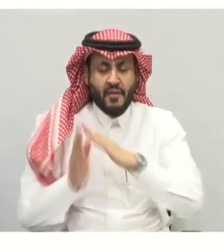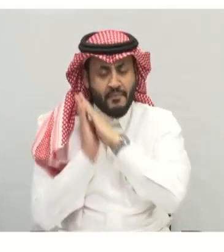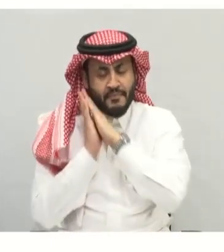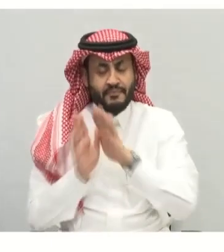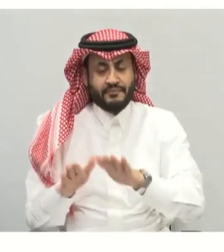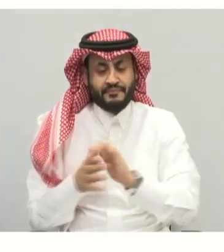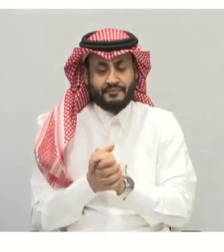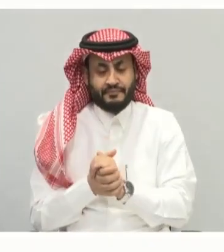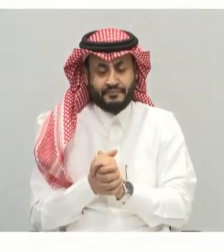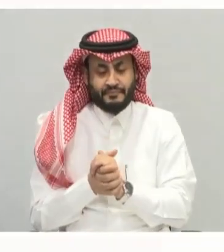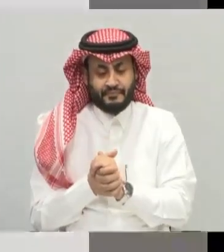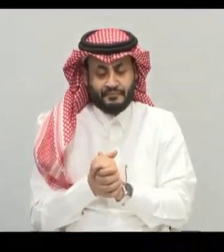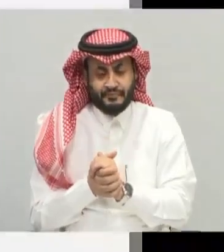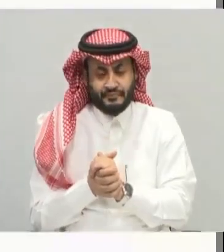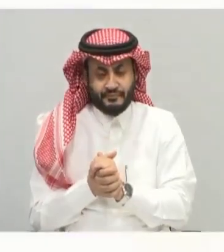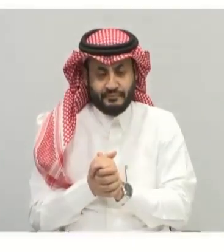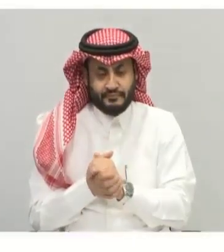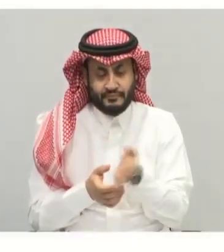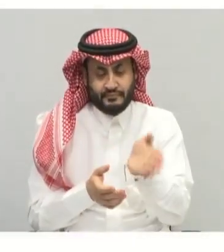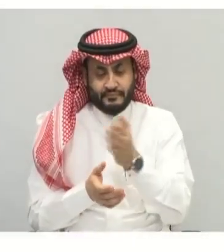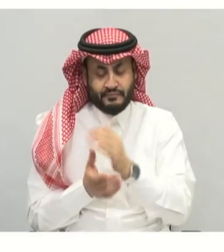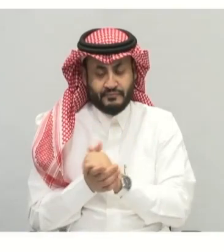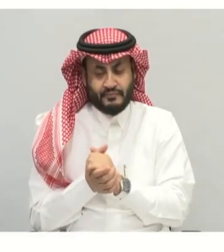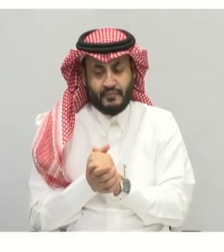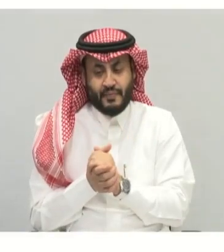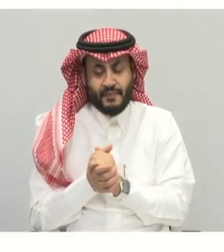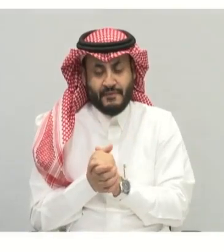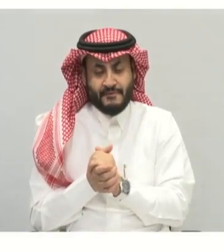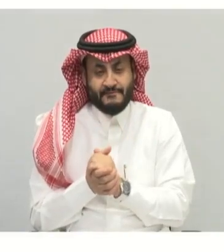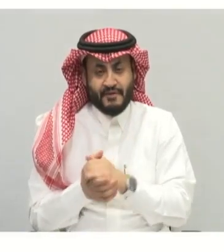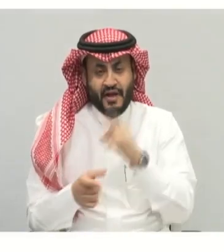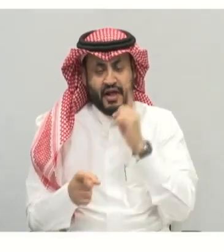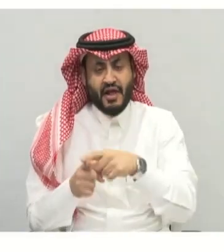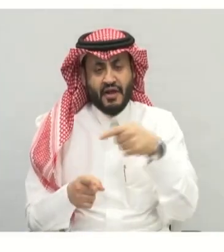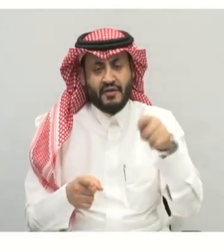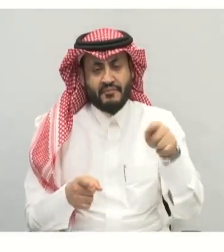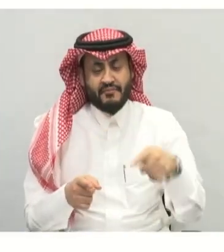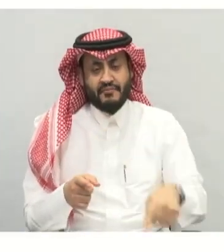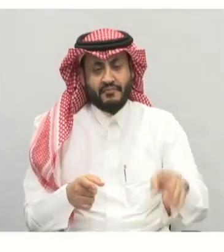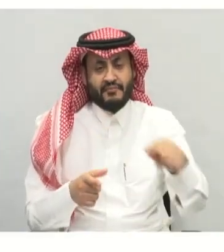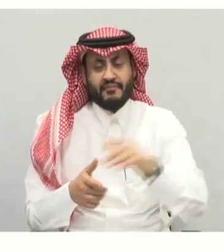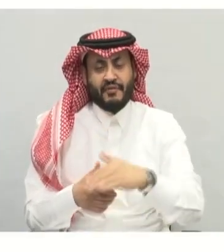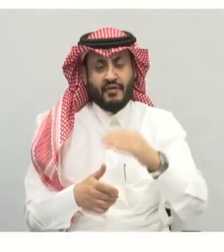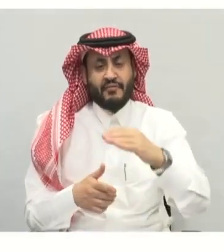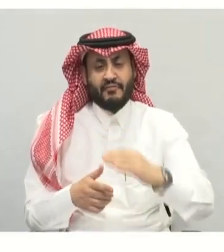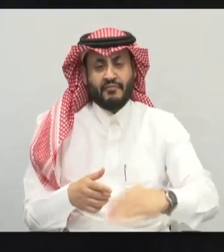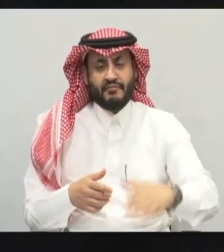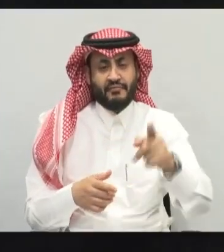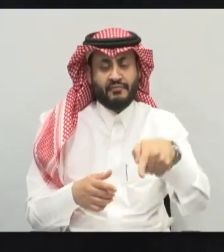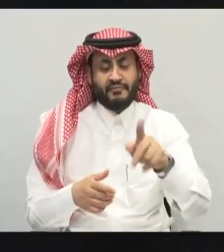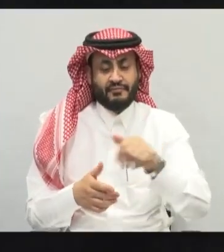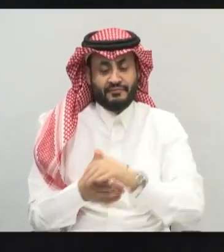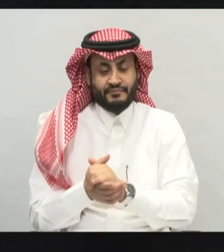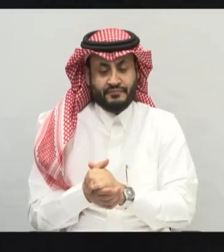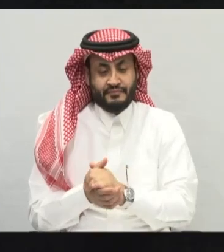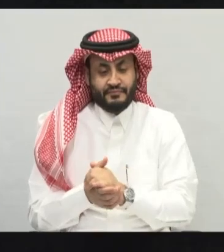a break also in the Quick Check question we did answer a couple of questions about